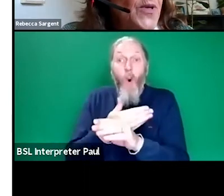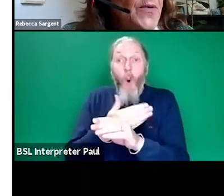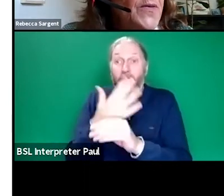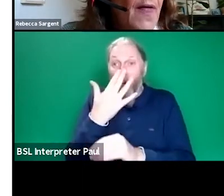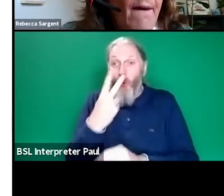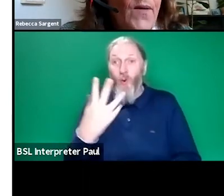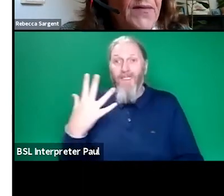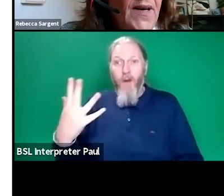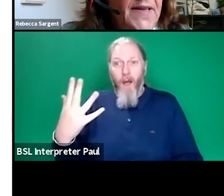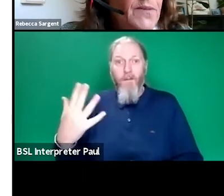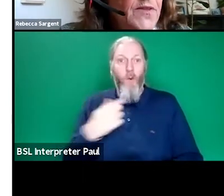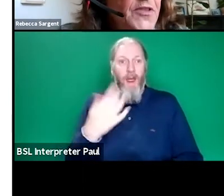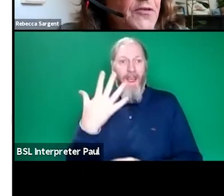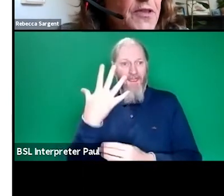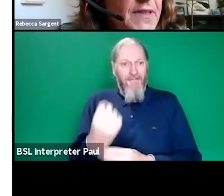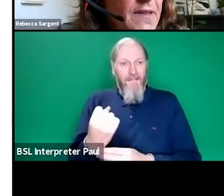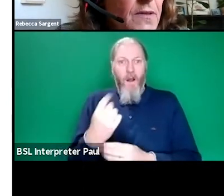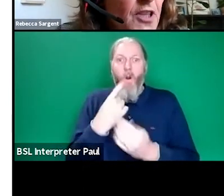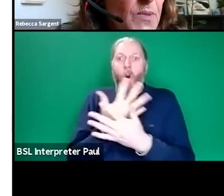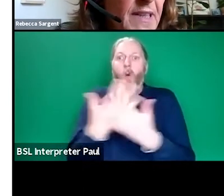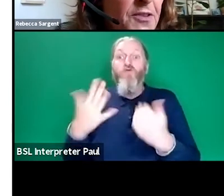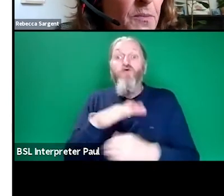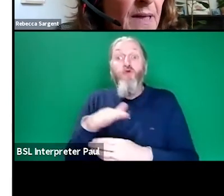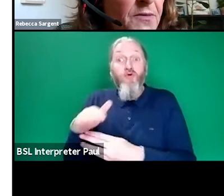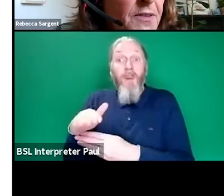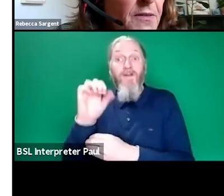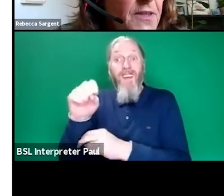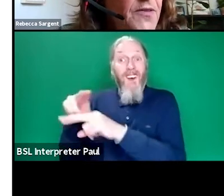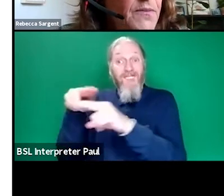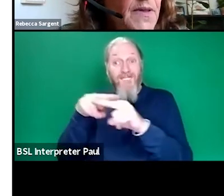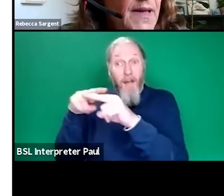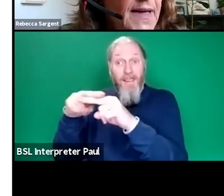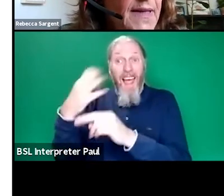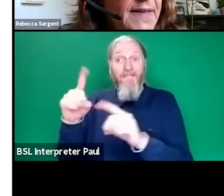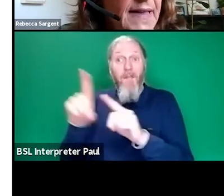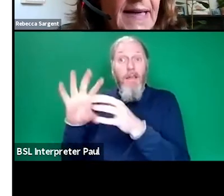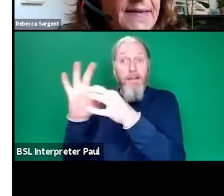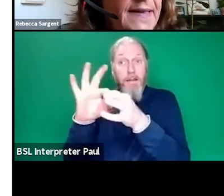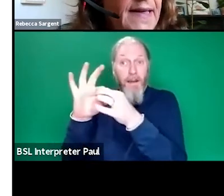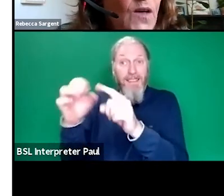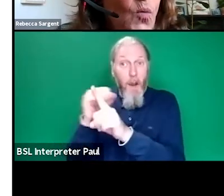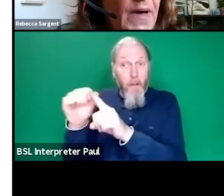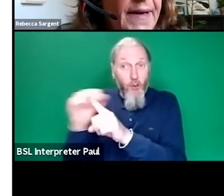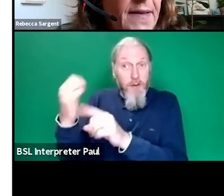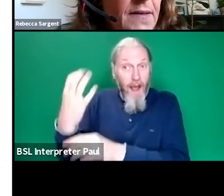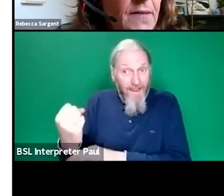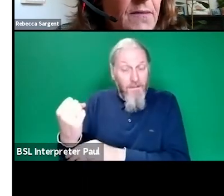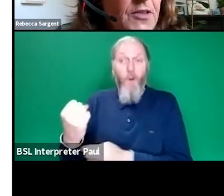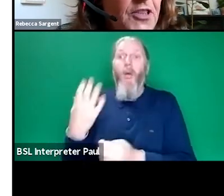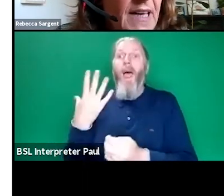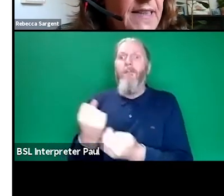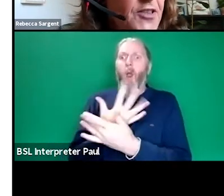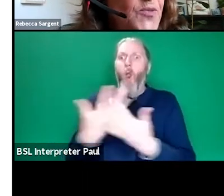domestic abuse. We have a high number of children on child protection plans resulting from neglect. We